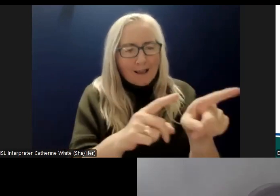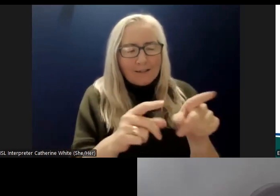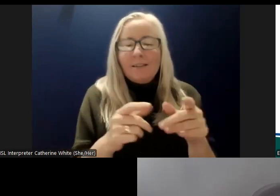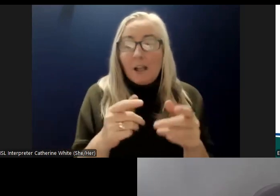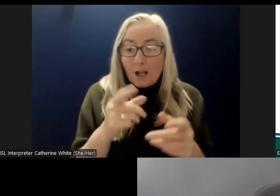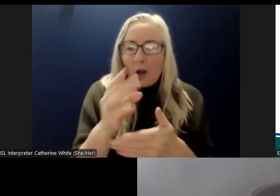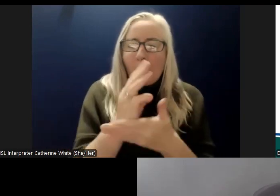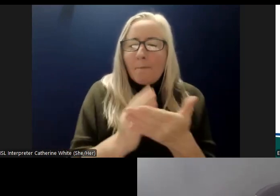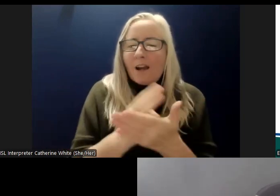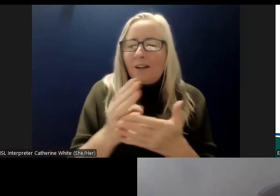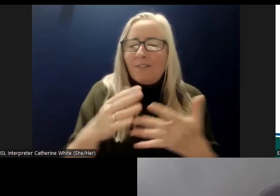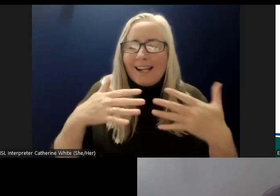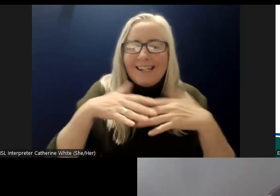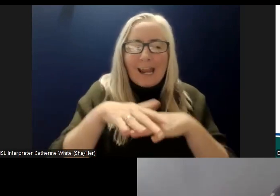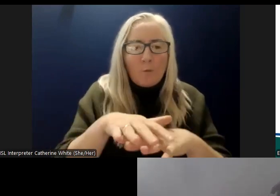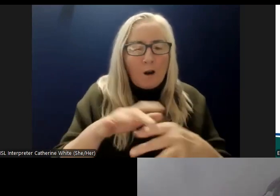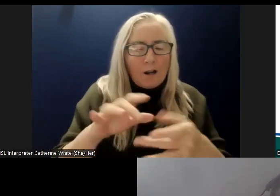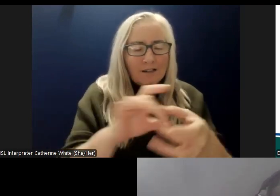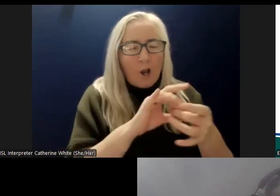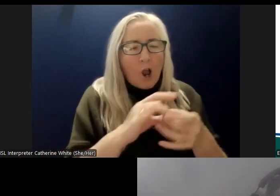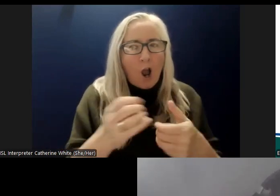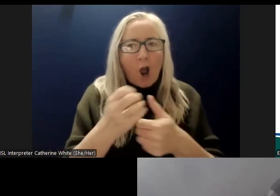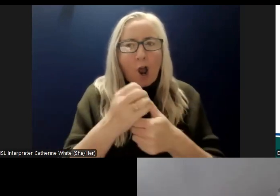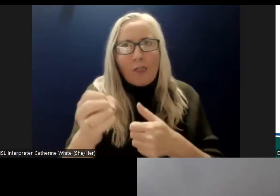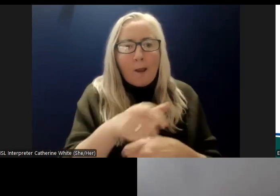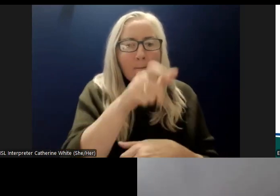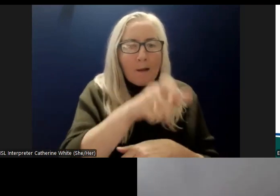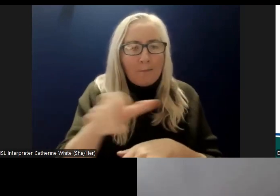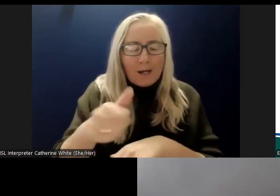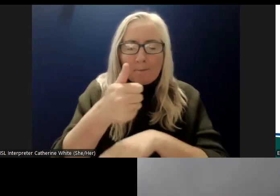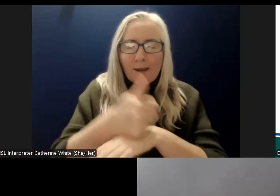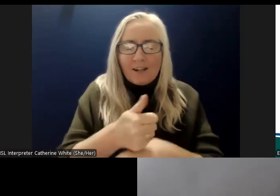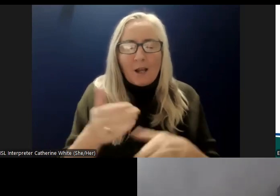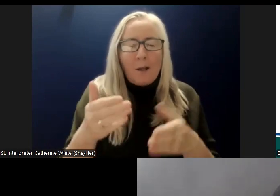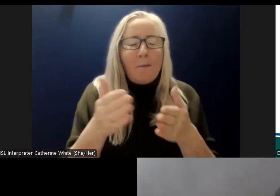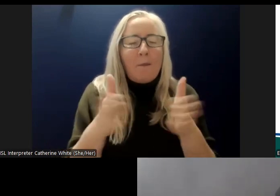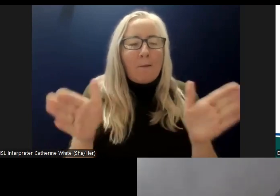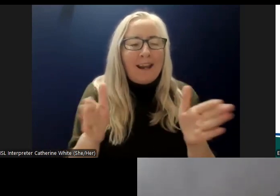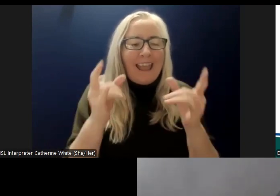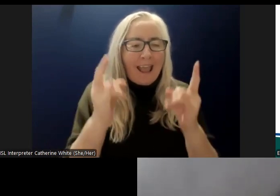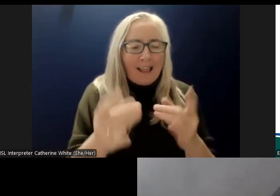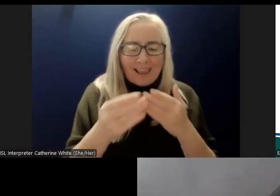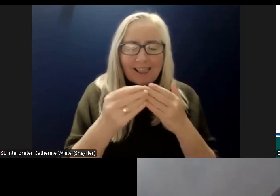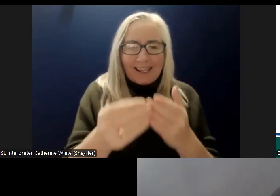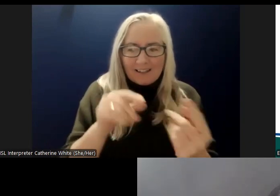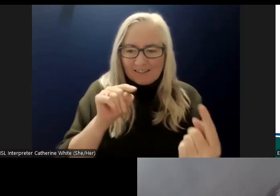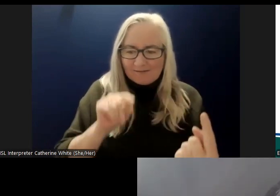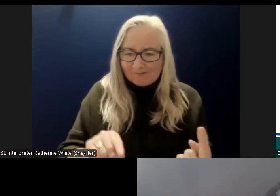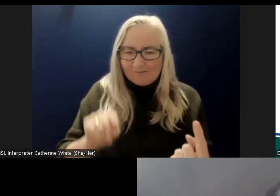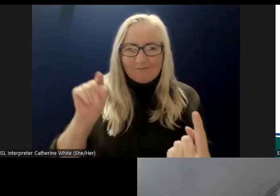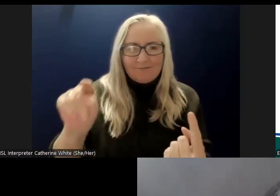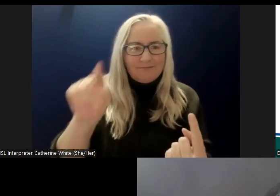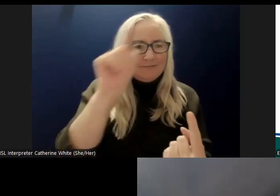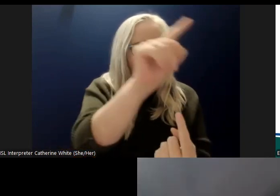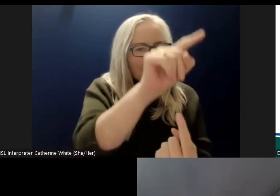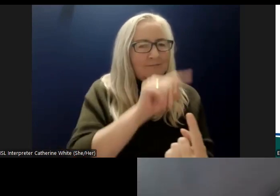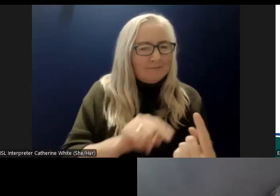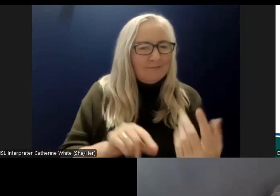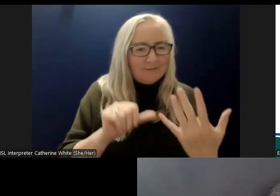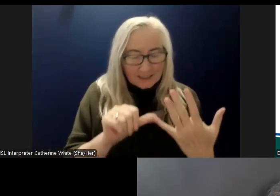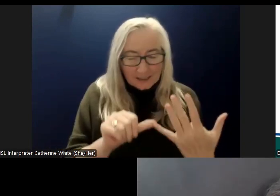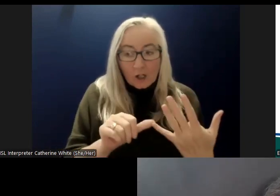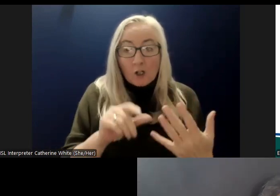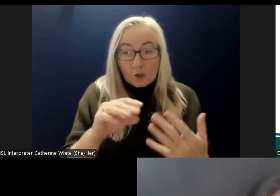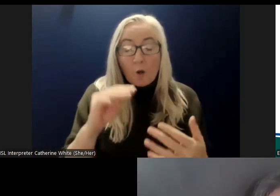part of a network with other population health or public health leads in the other health regions. So it would be very important that she